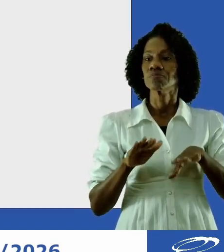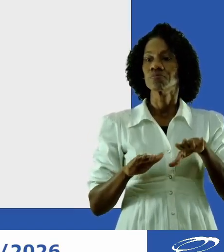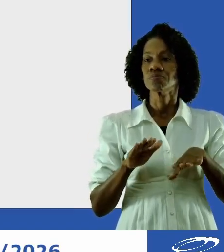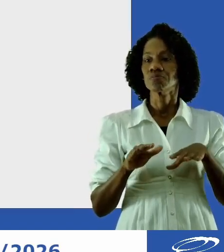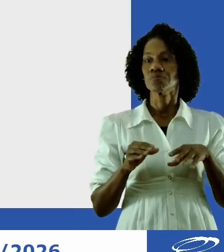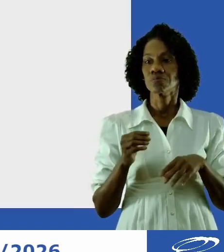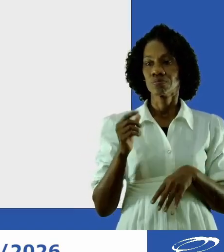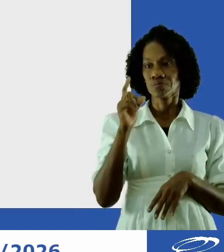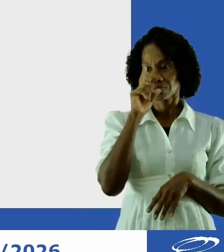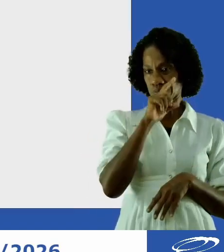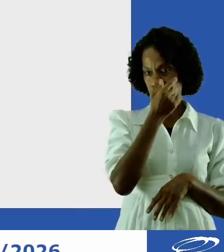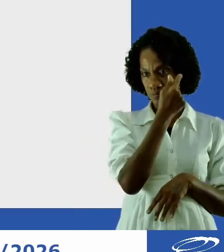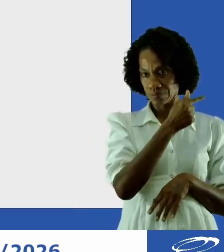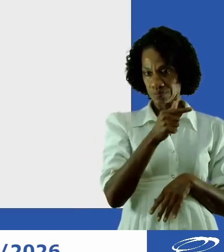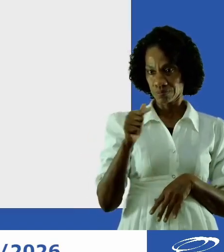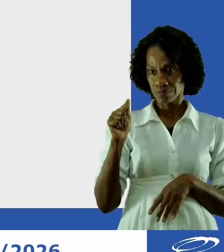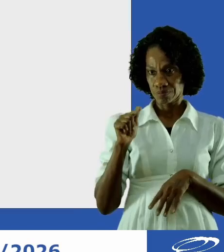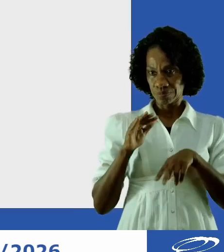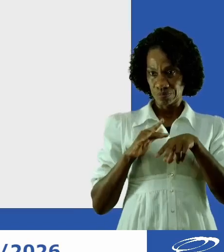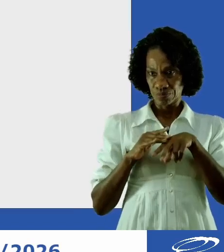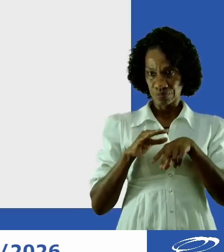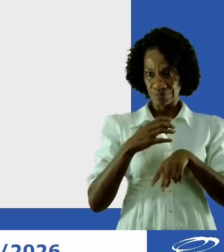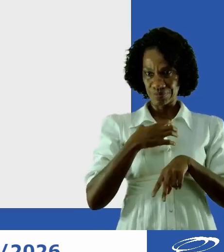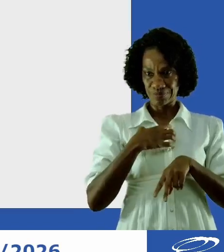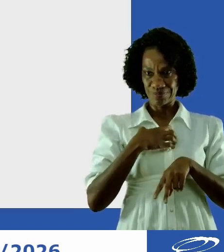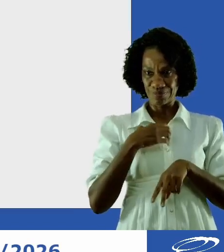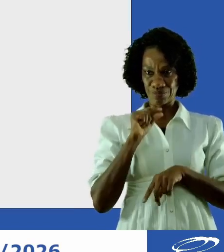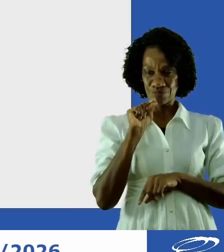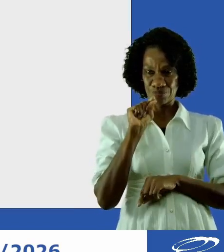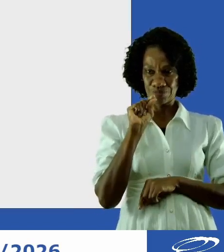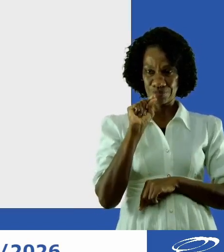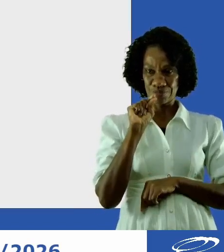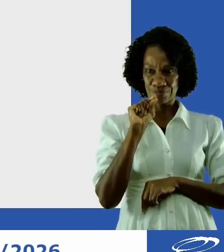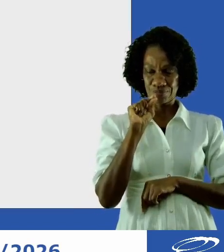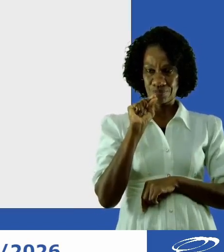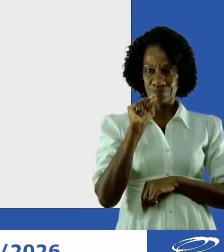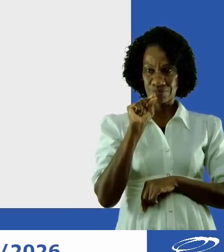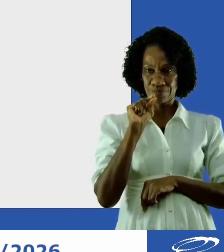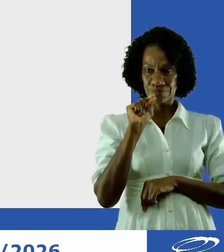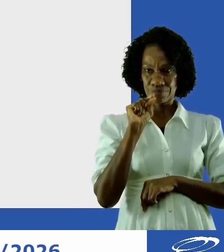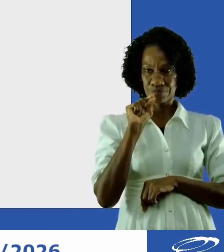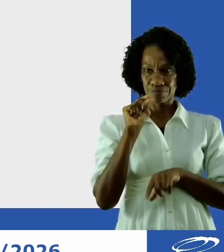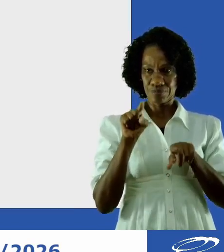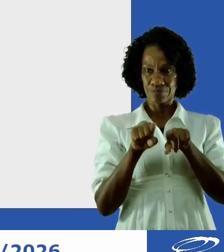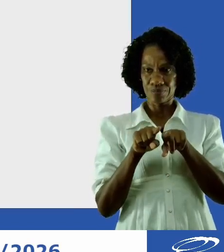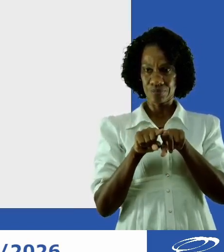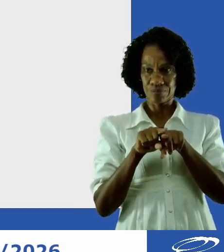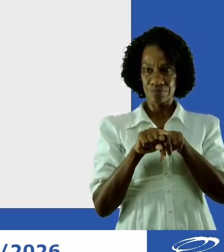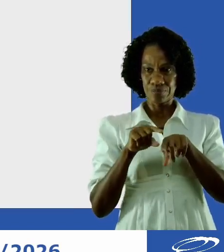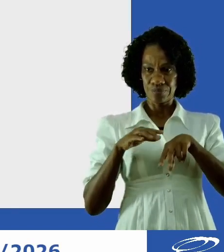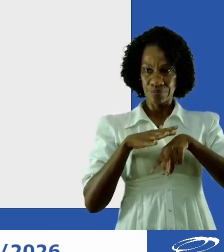uneventful postoperative period, and in good conditions of the surrounding soft tissue without sinus